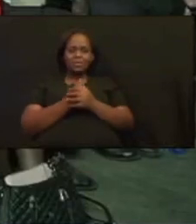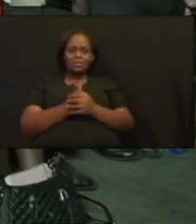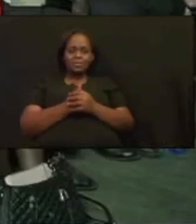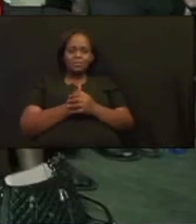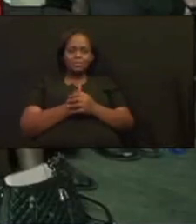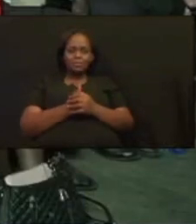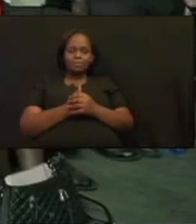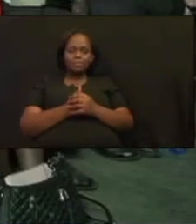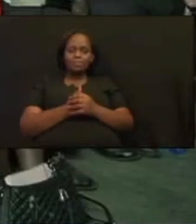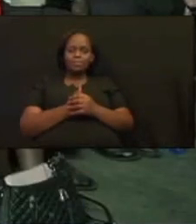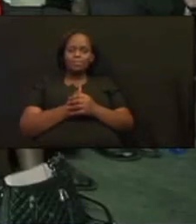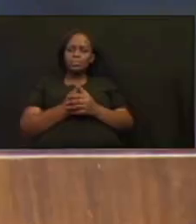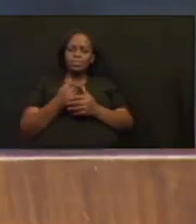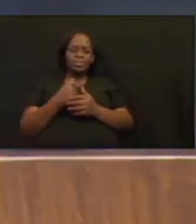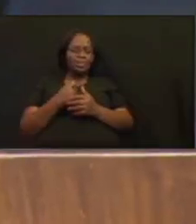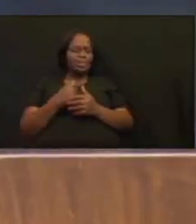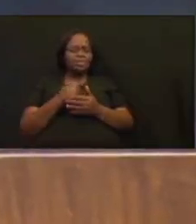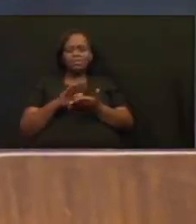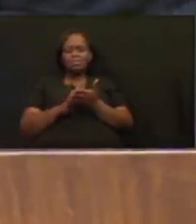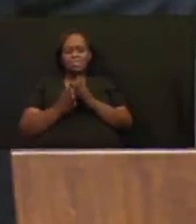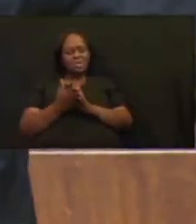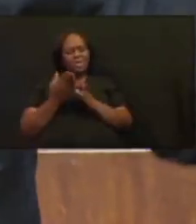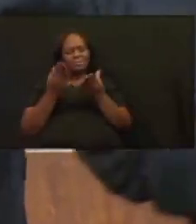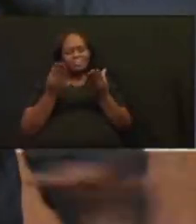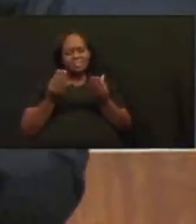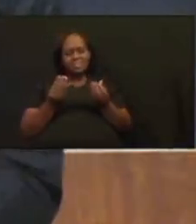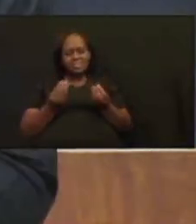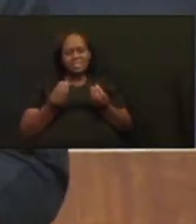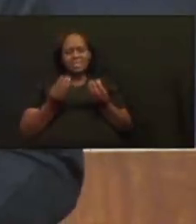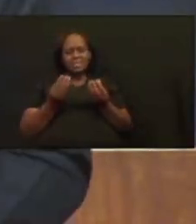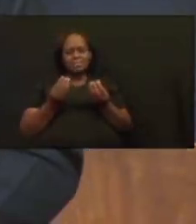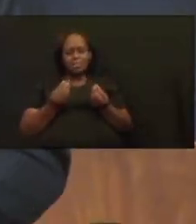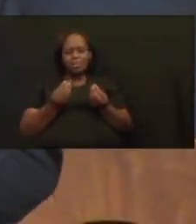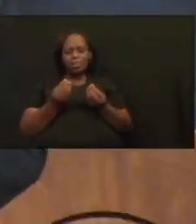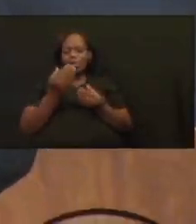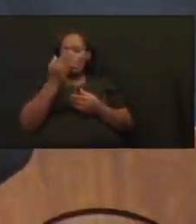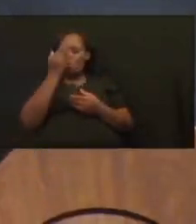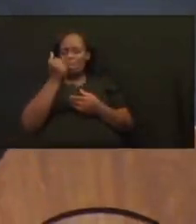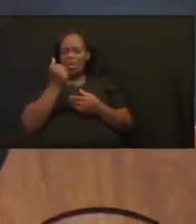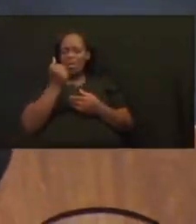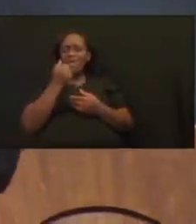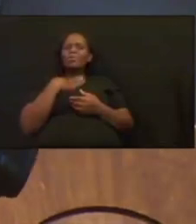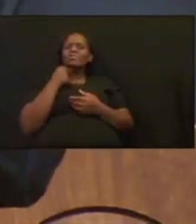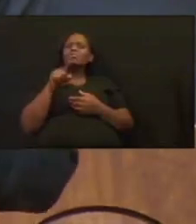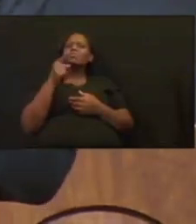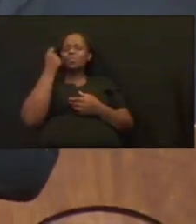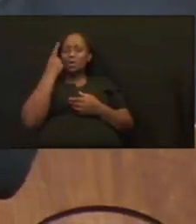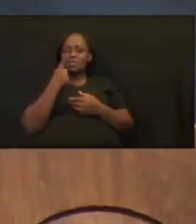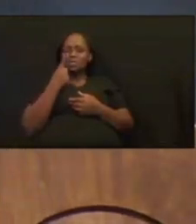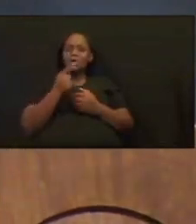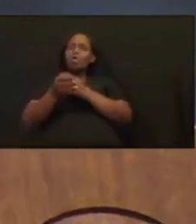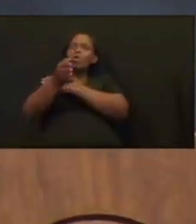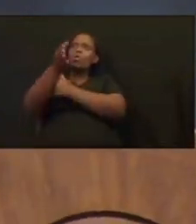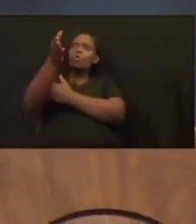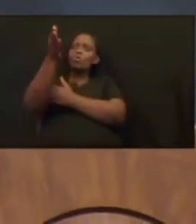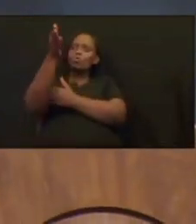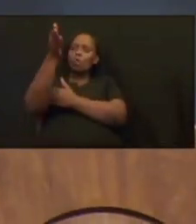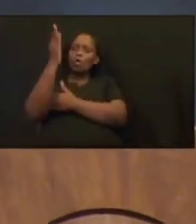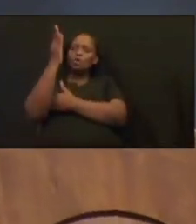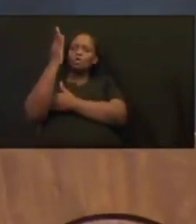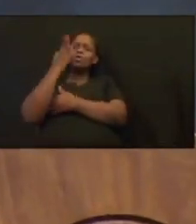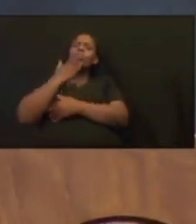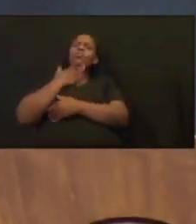I'm being as simple as possible because I want everybody to be part of this. God desires to invade Kenya.